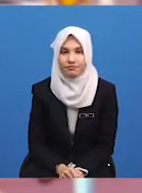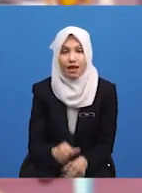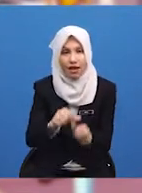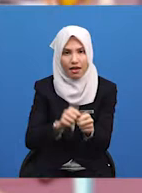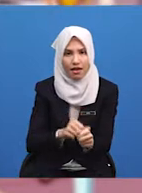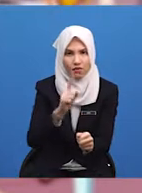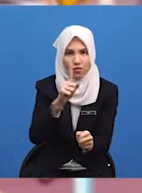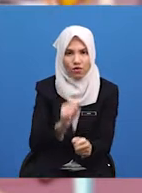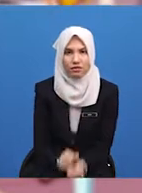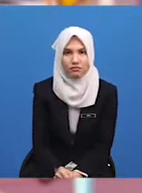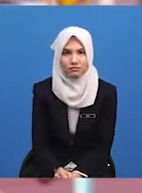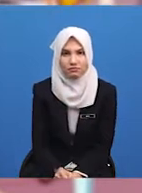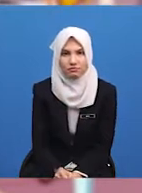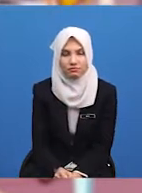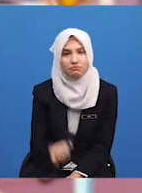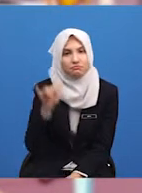Everyone?